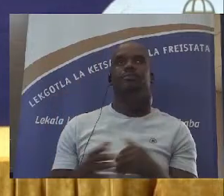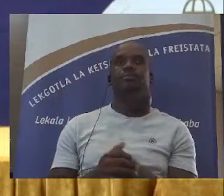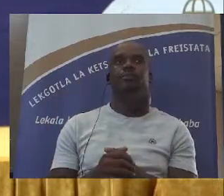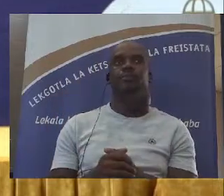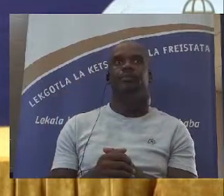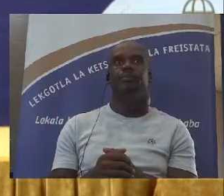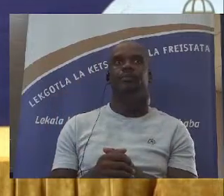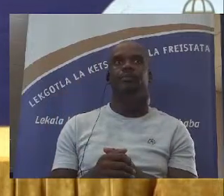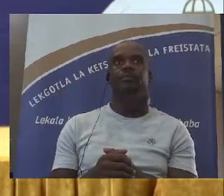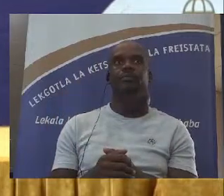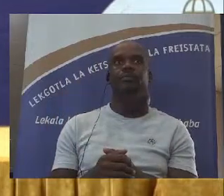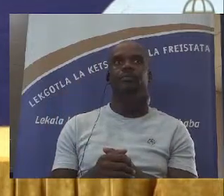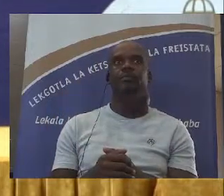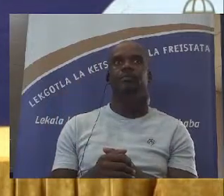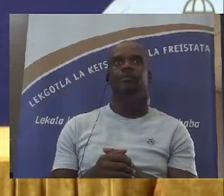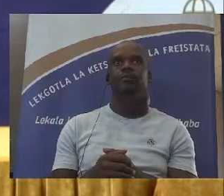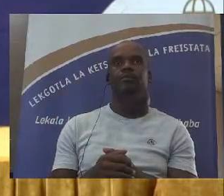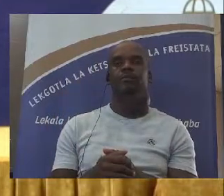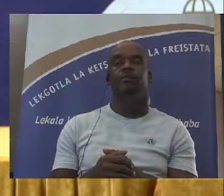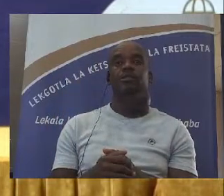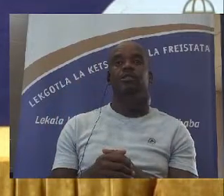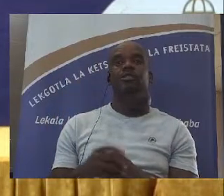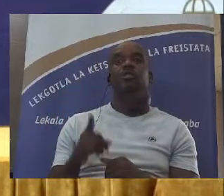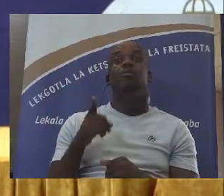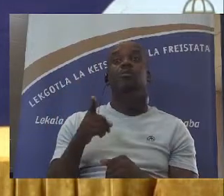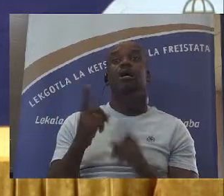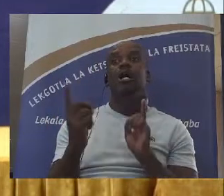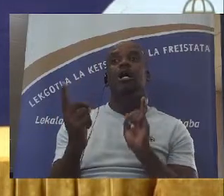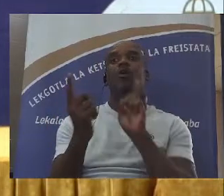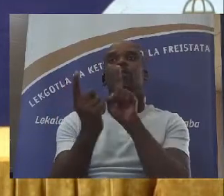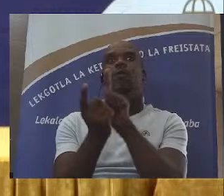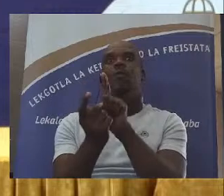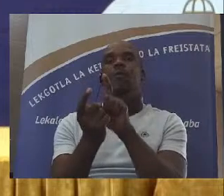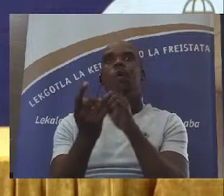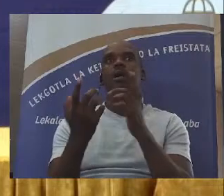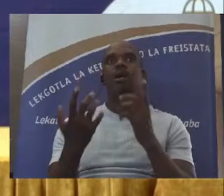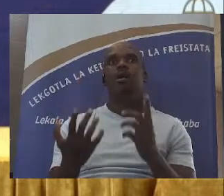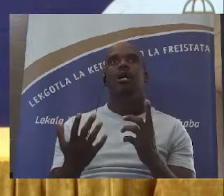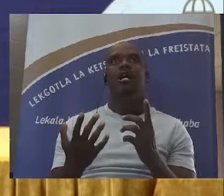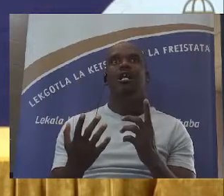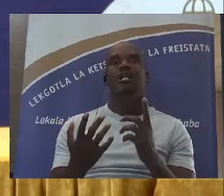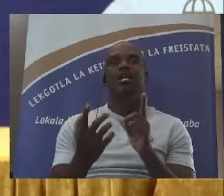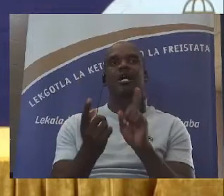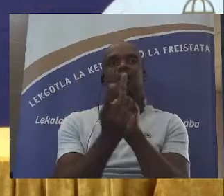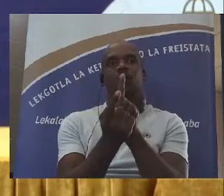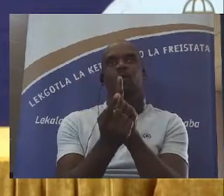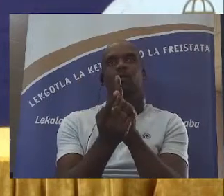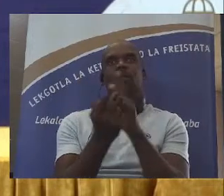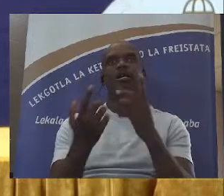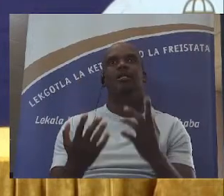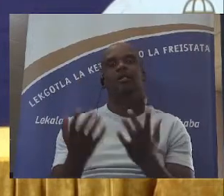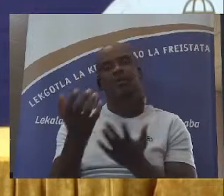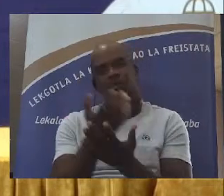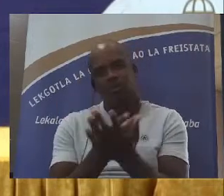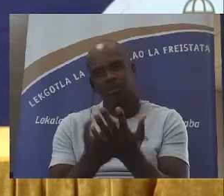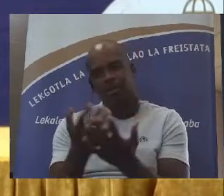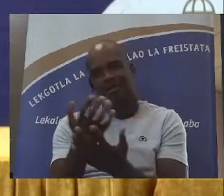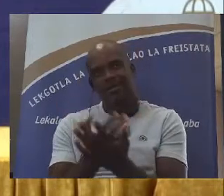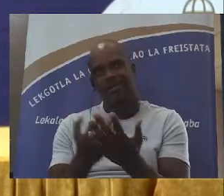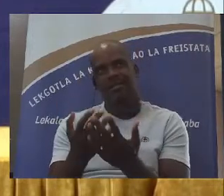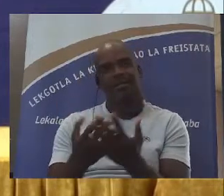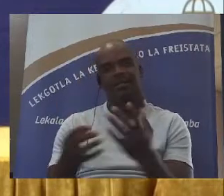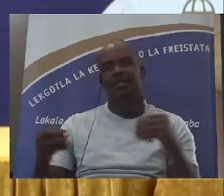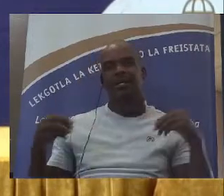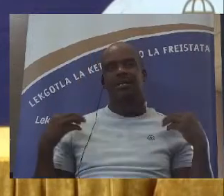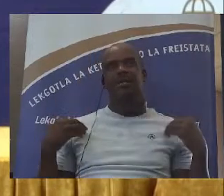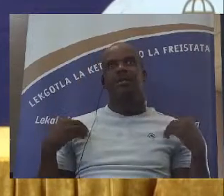unintended. She must consult with the minister responsible for trade, industry and competition to make sure